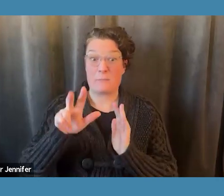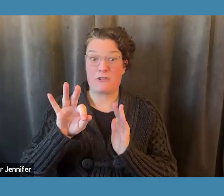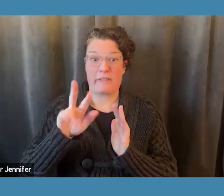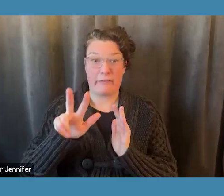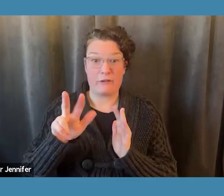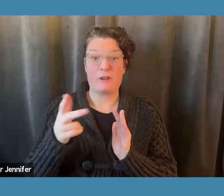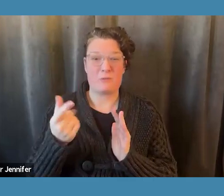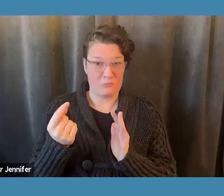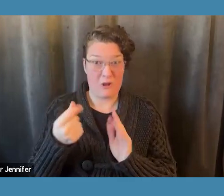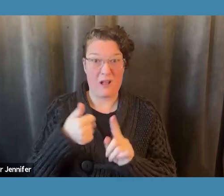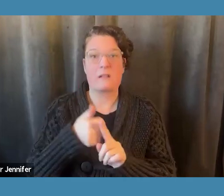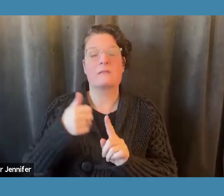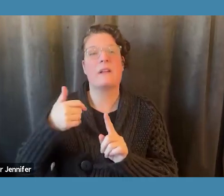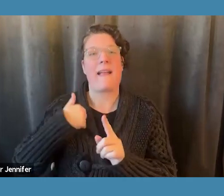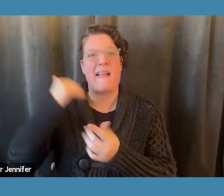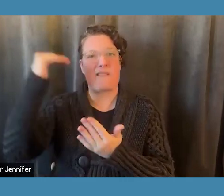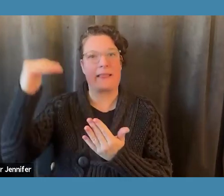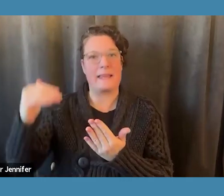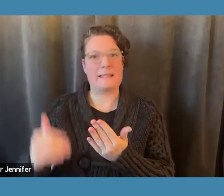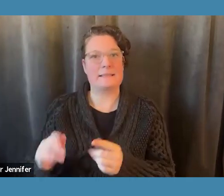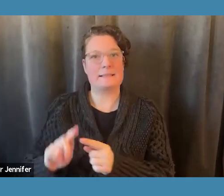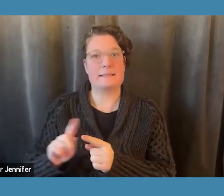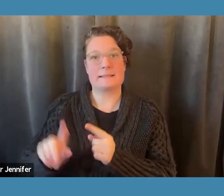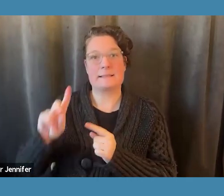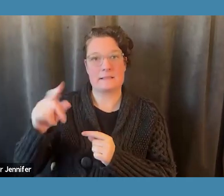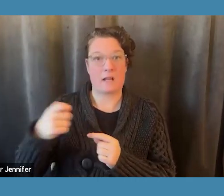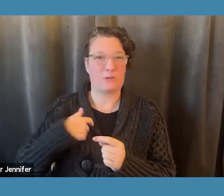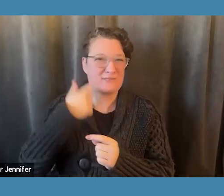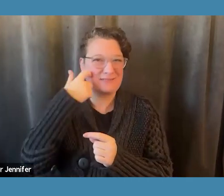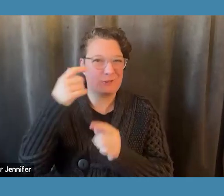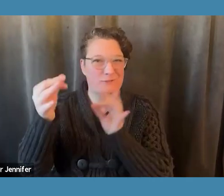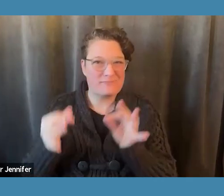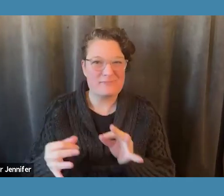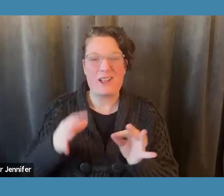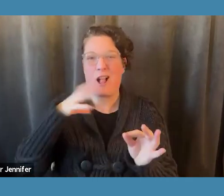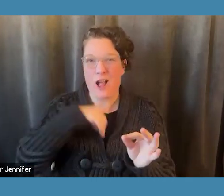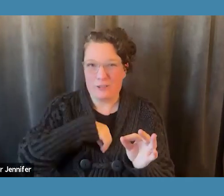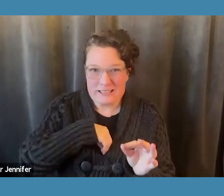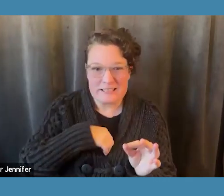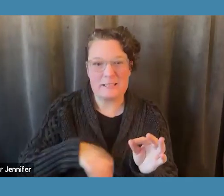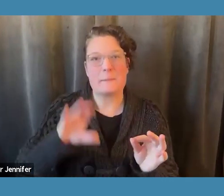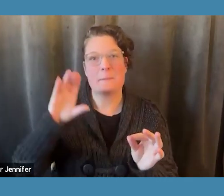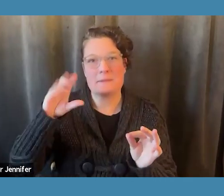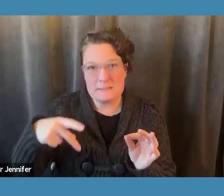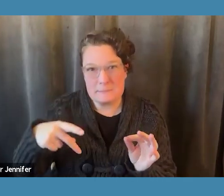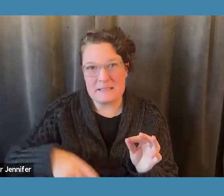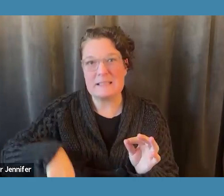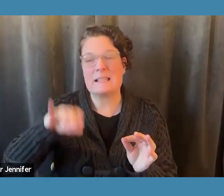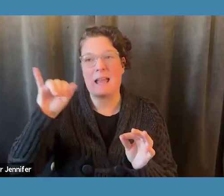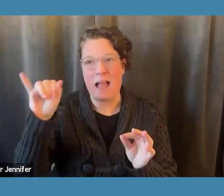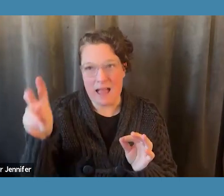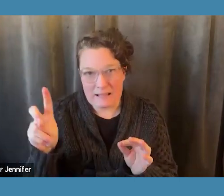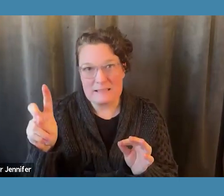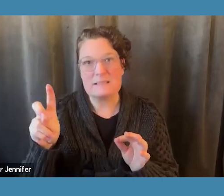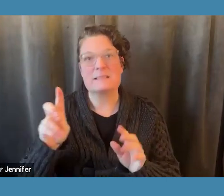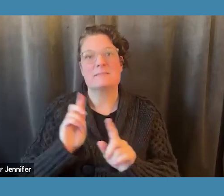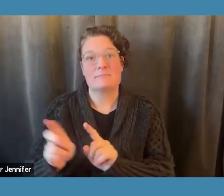lists those diagnoses I just talked about: autism, intellectual disability, cerebral palsy, etc.